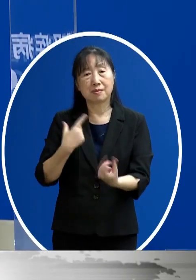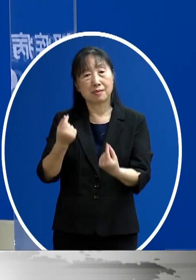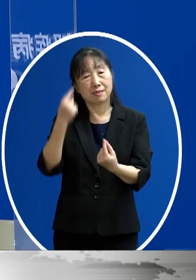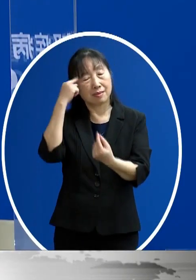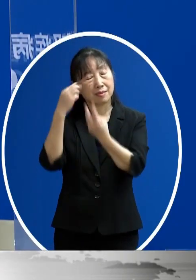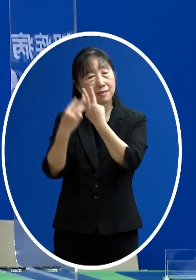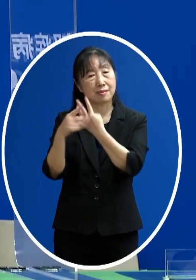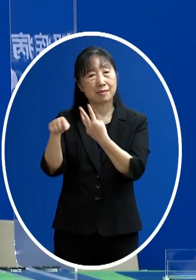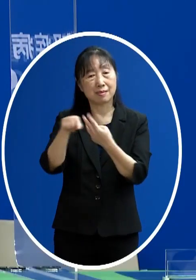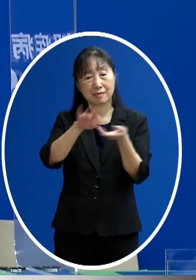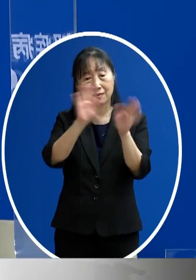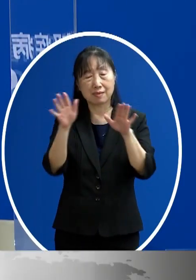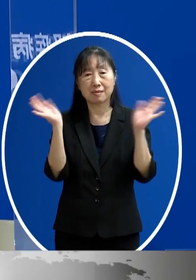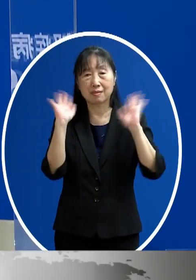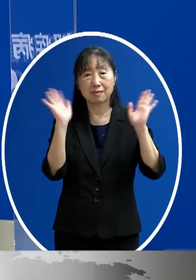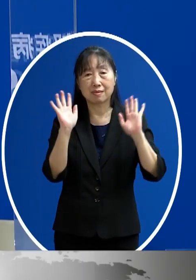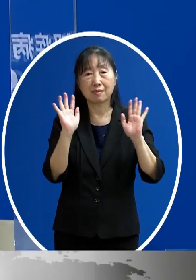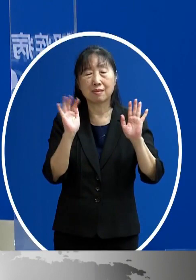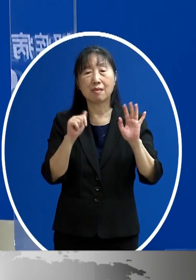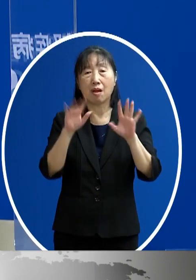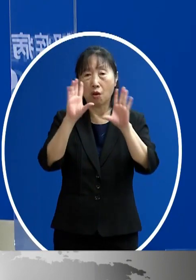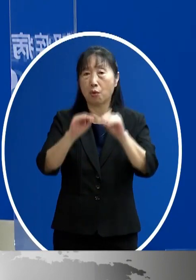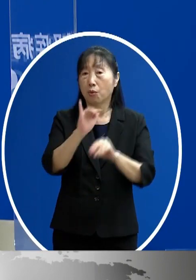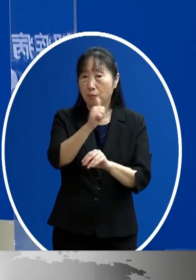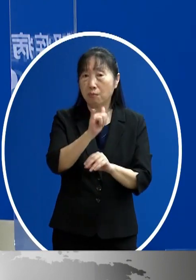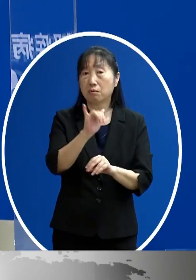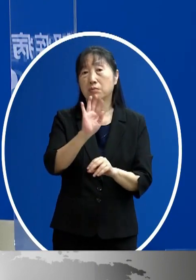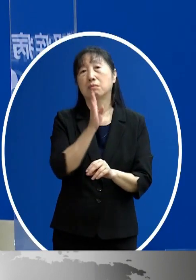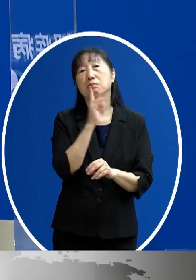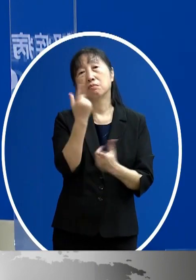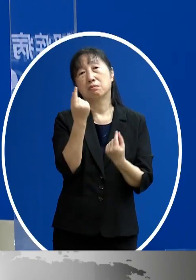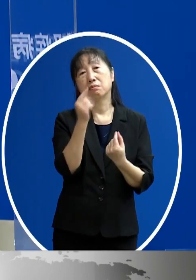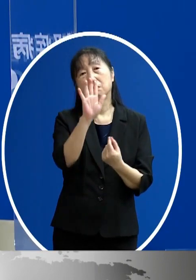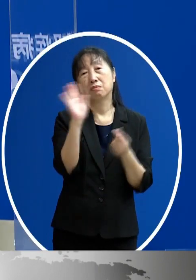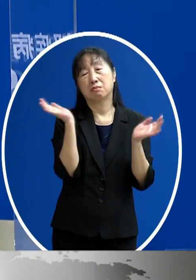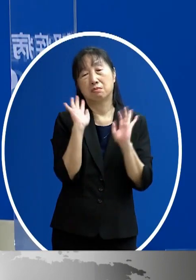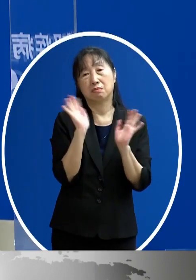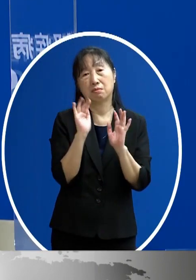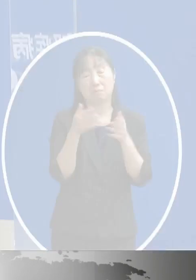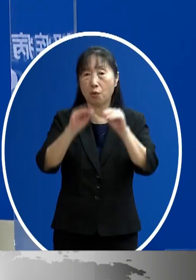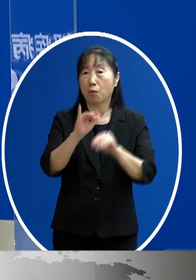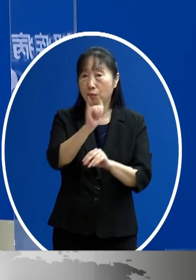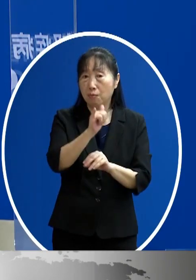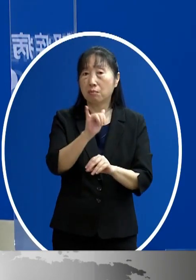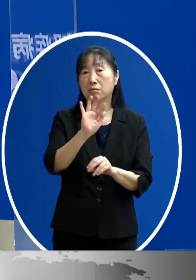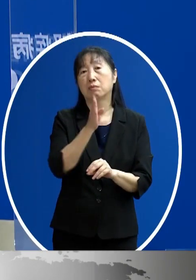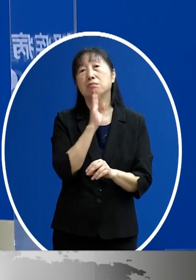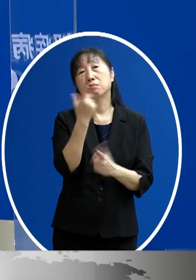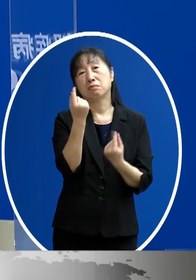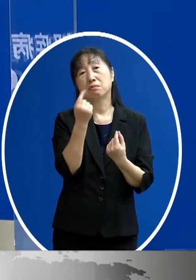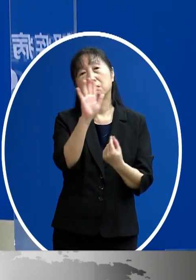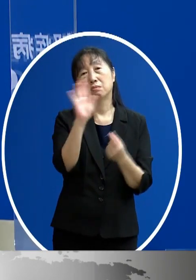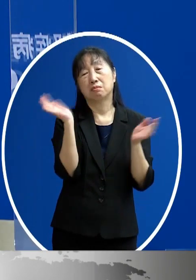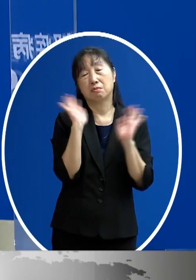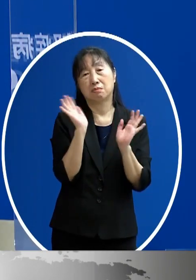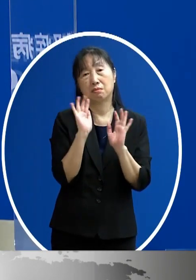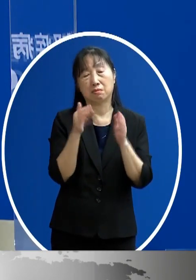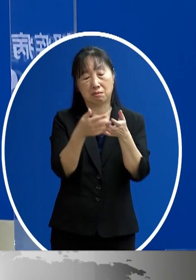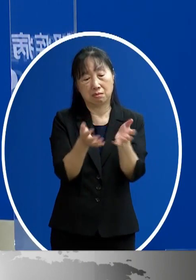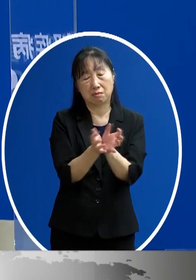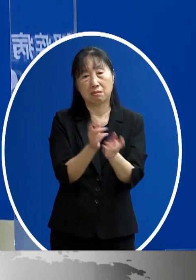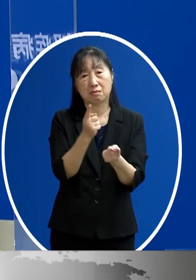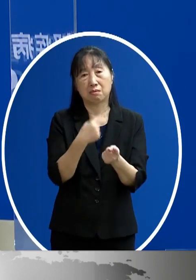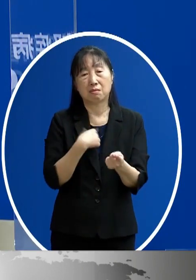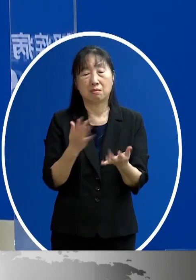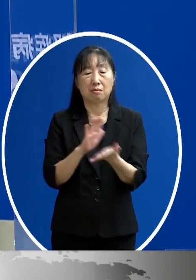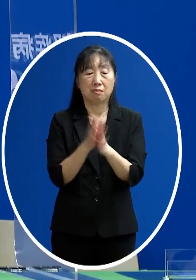patients with severe enterovirus infections, of course, there are a lot of patients who recover well, but there are some children who develop conditions